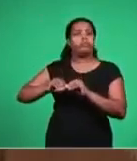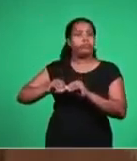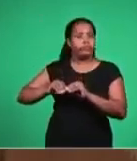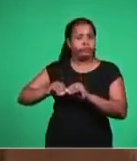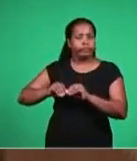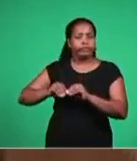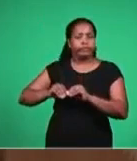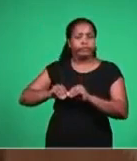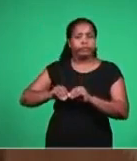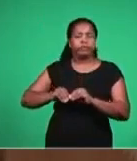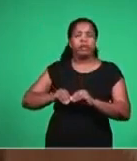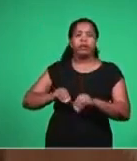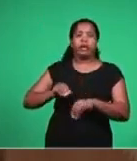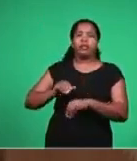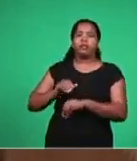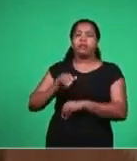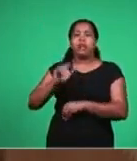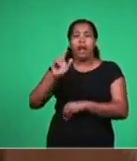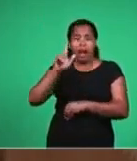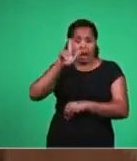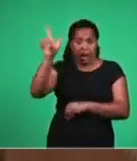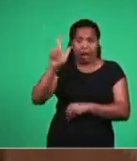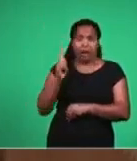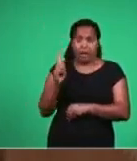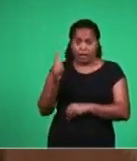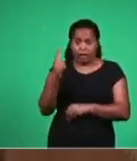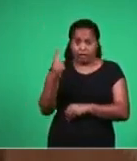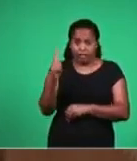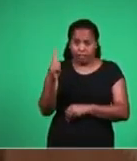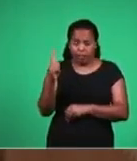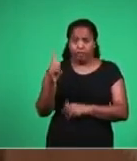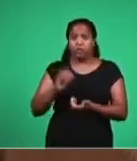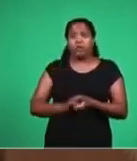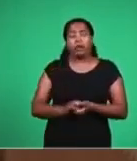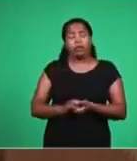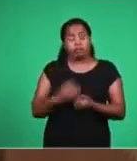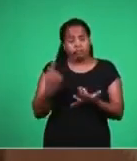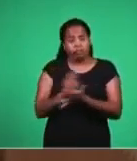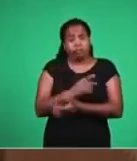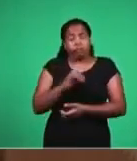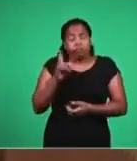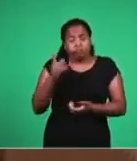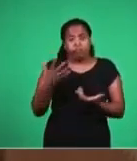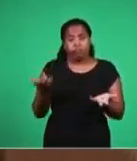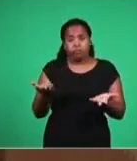satellite, like there in Goiás, because he is a deacon.